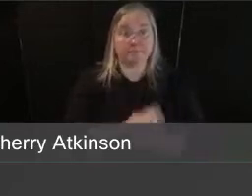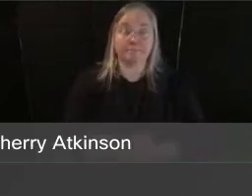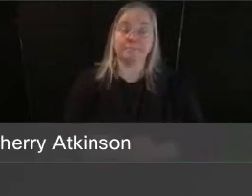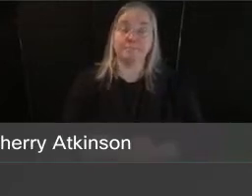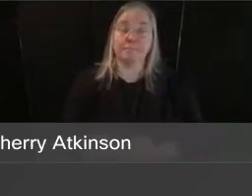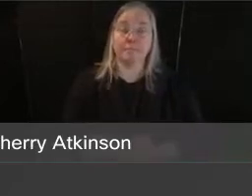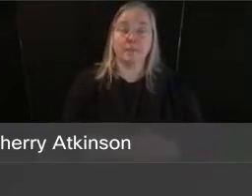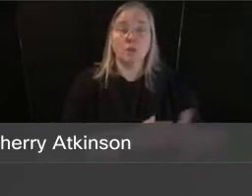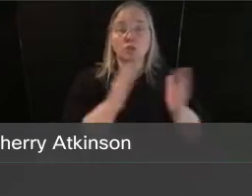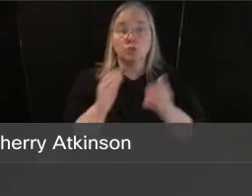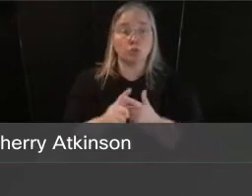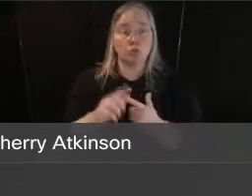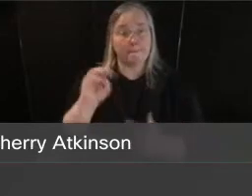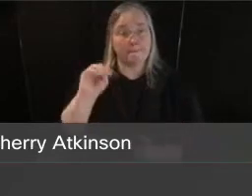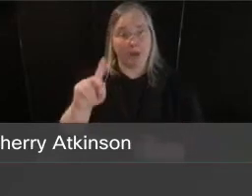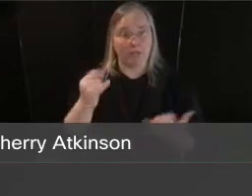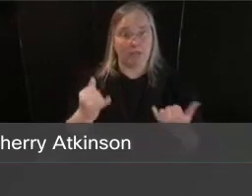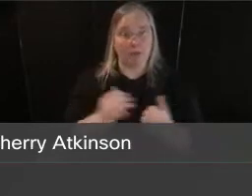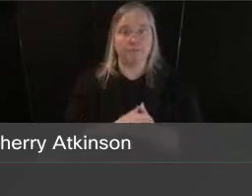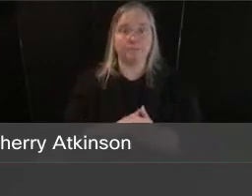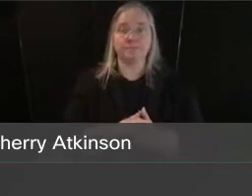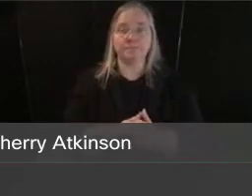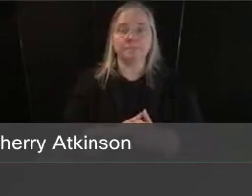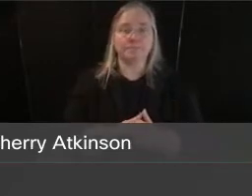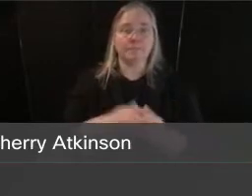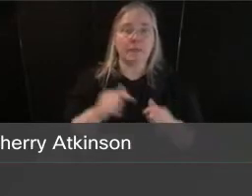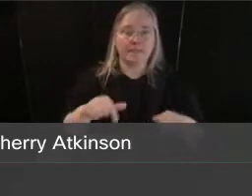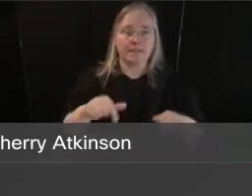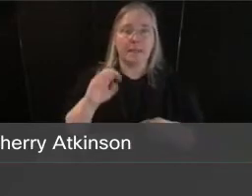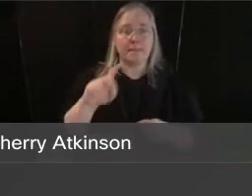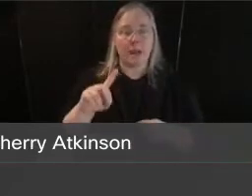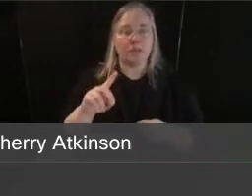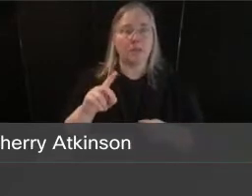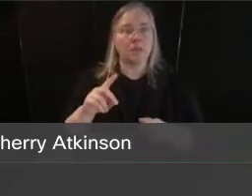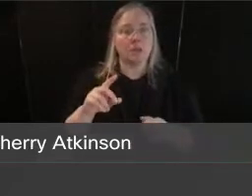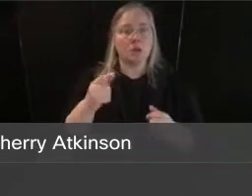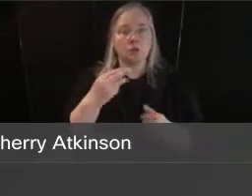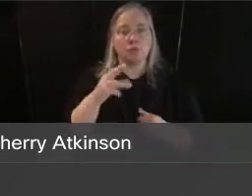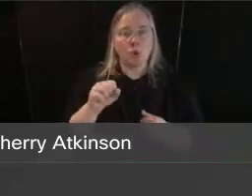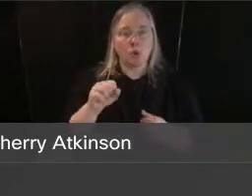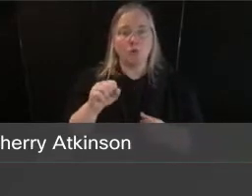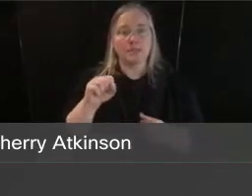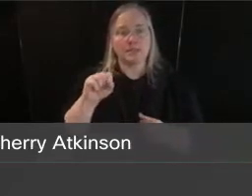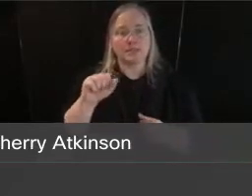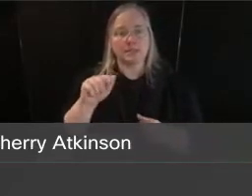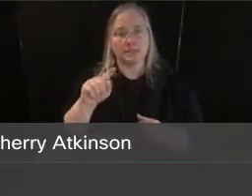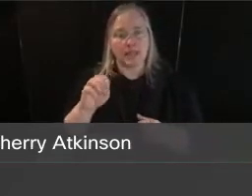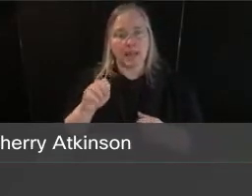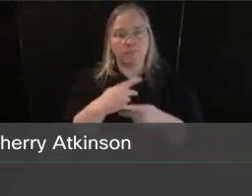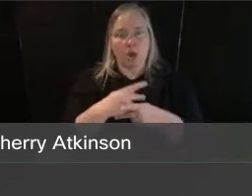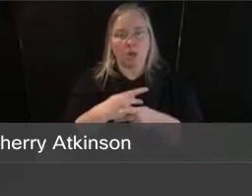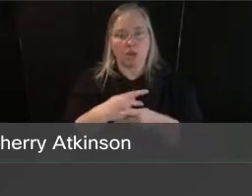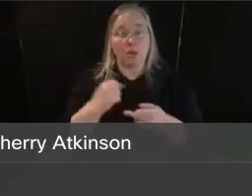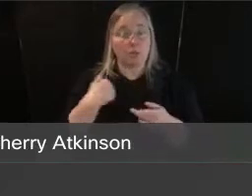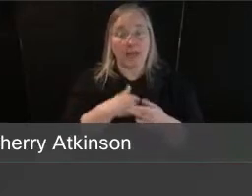Turning to Maryland, we're looking at Maryland's gross state product. It did have a tremendous drop in the